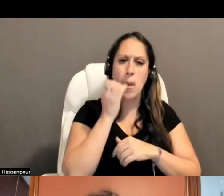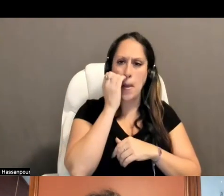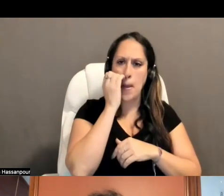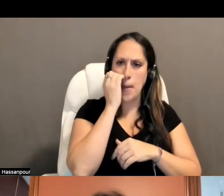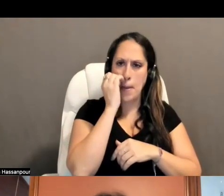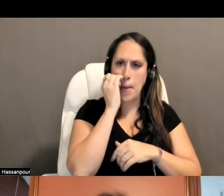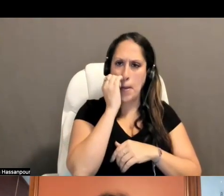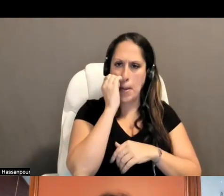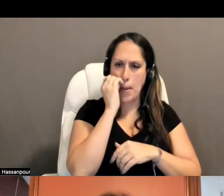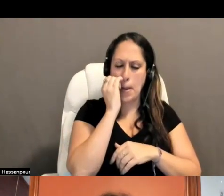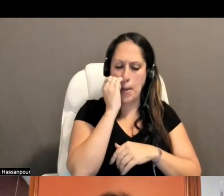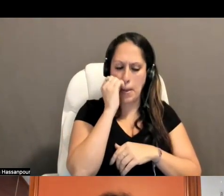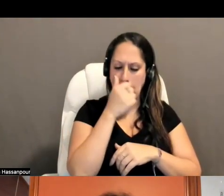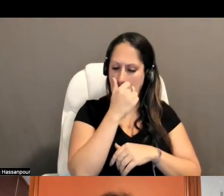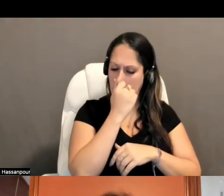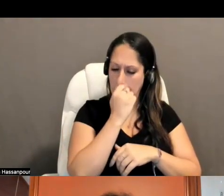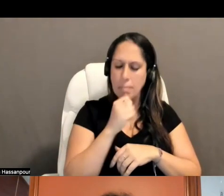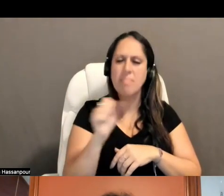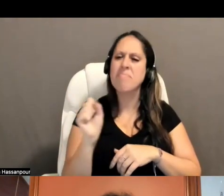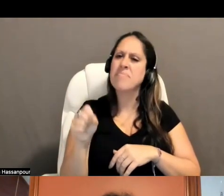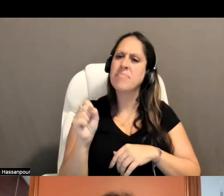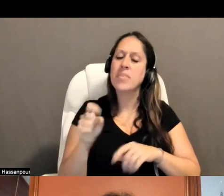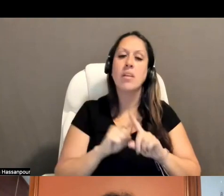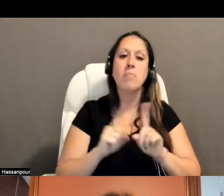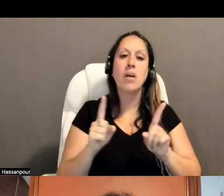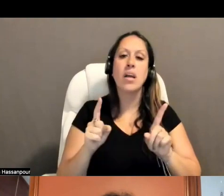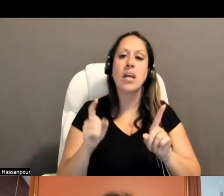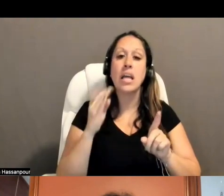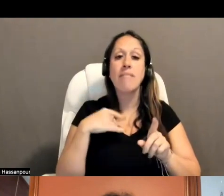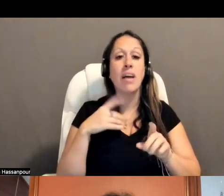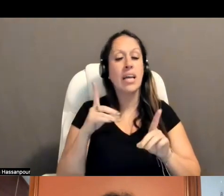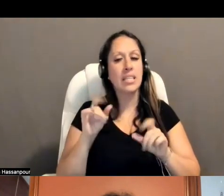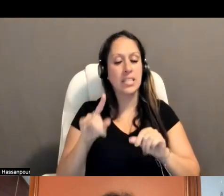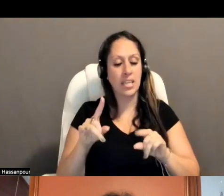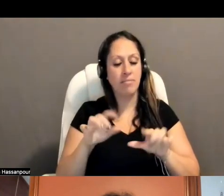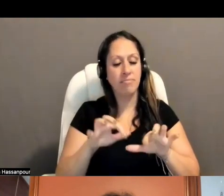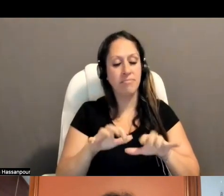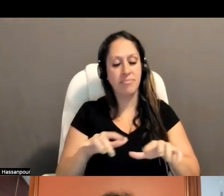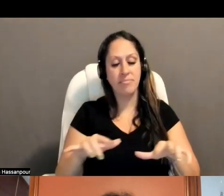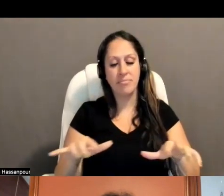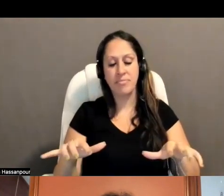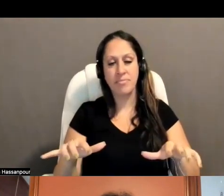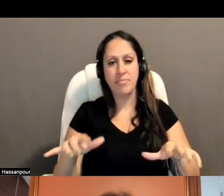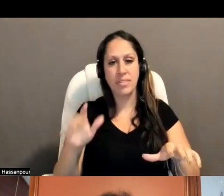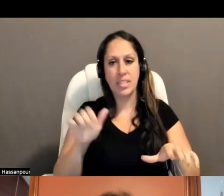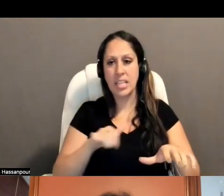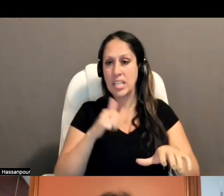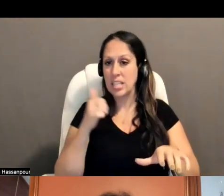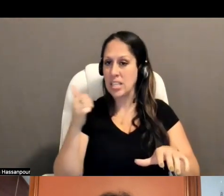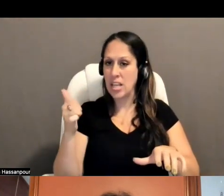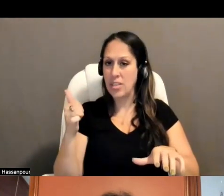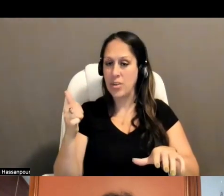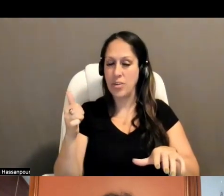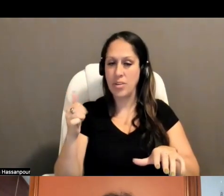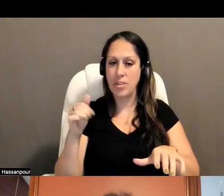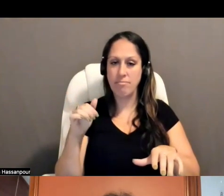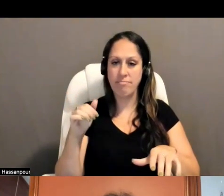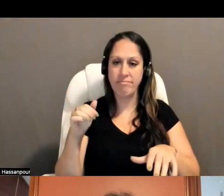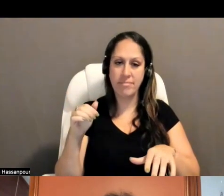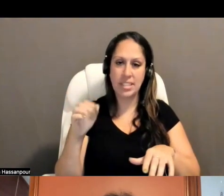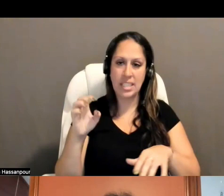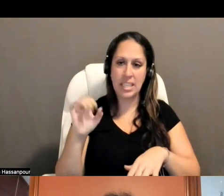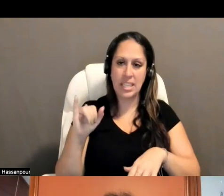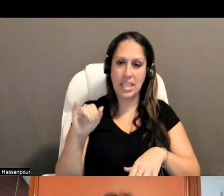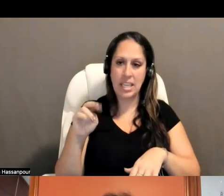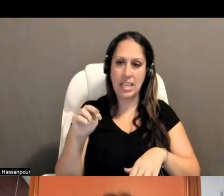Yeah. But if I did make an arrangement, like you said, for example, another instrument, Yeah. I